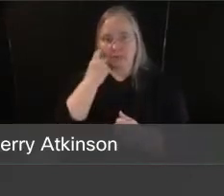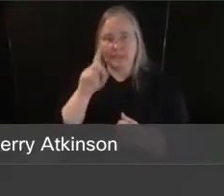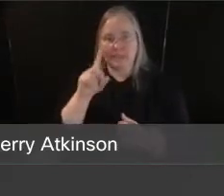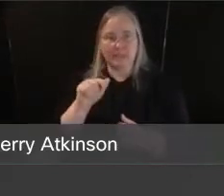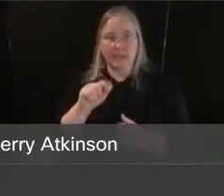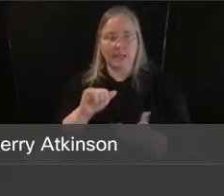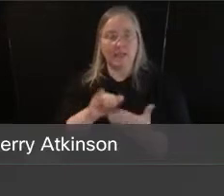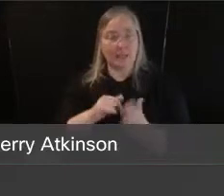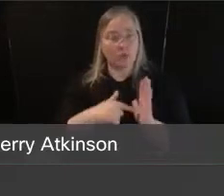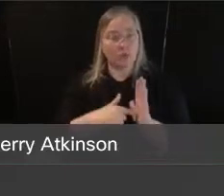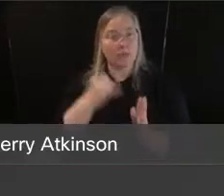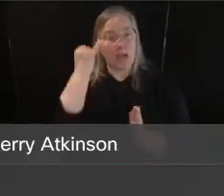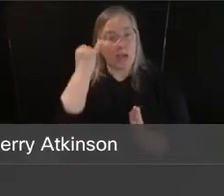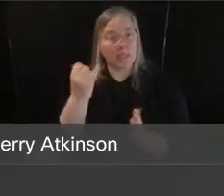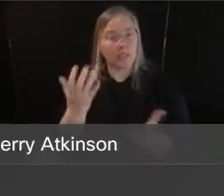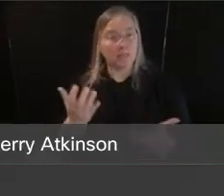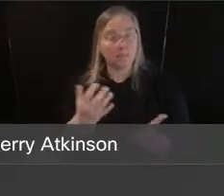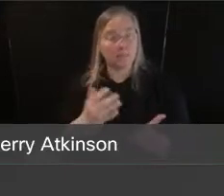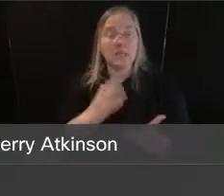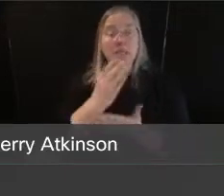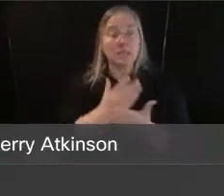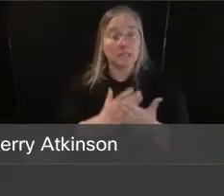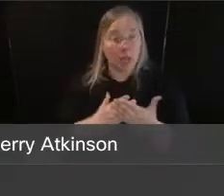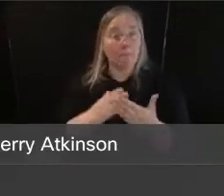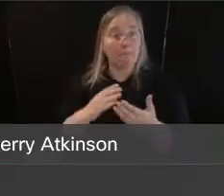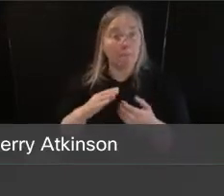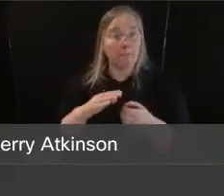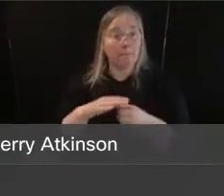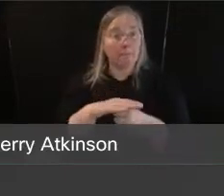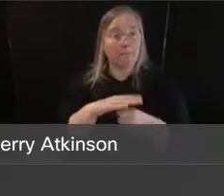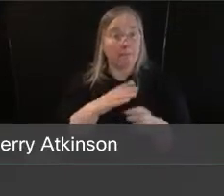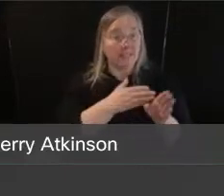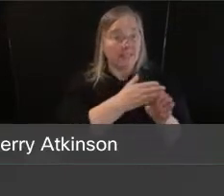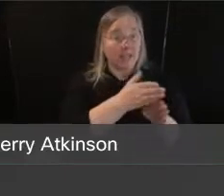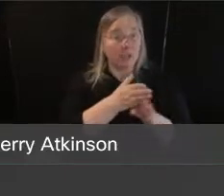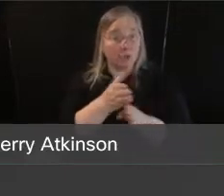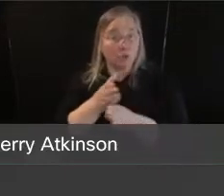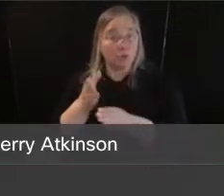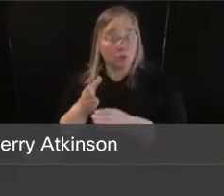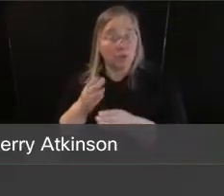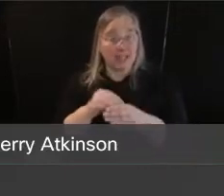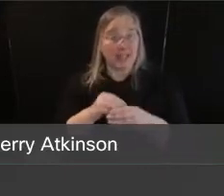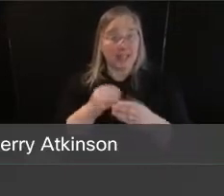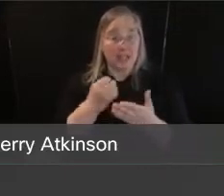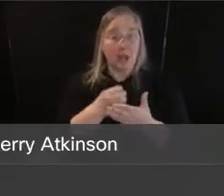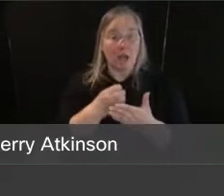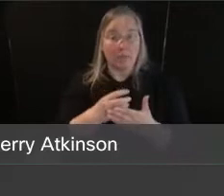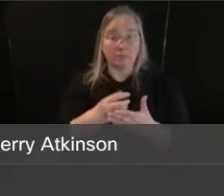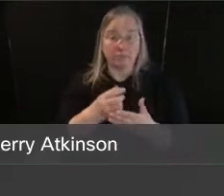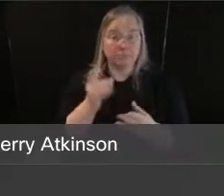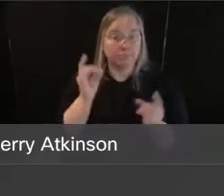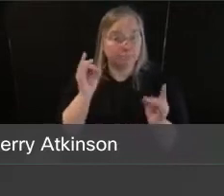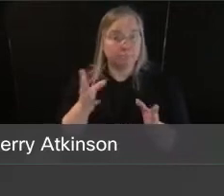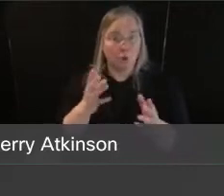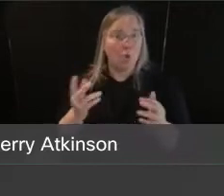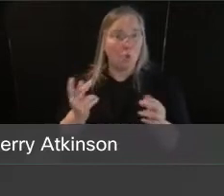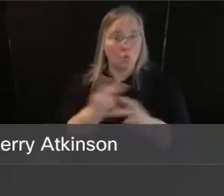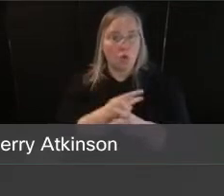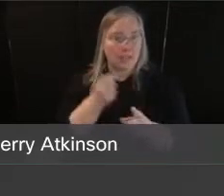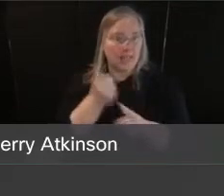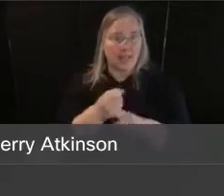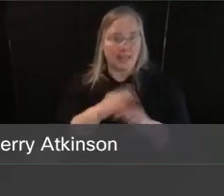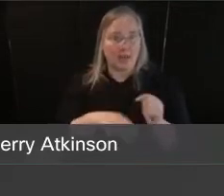that some sectors in our economy were more hit than others. So you can sort of see